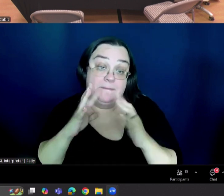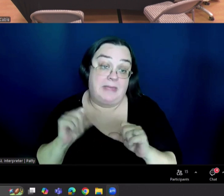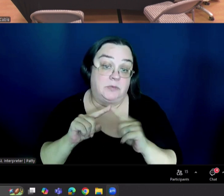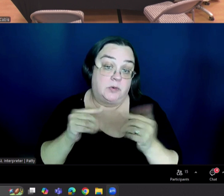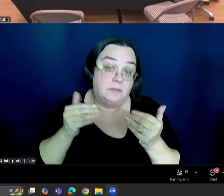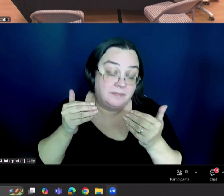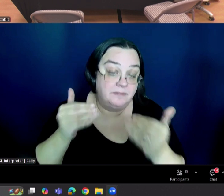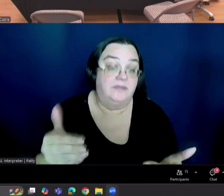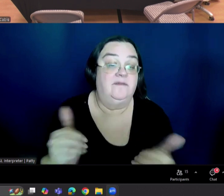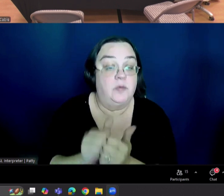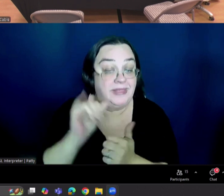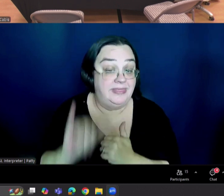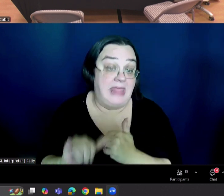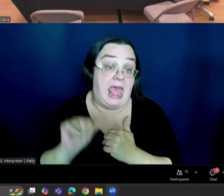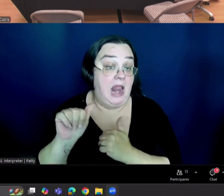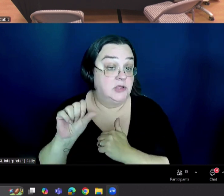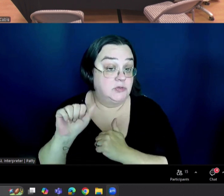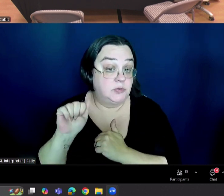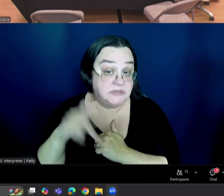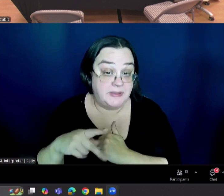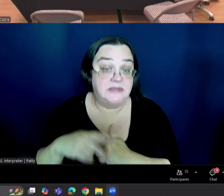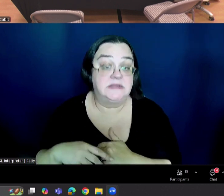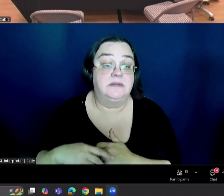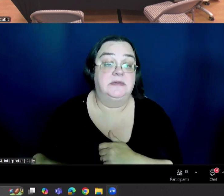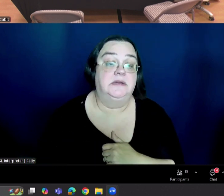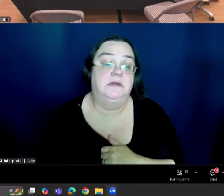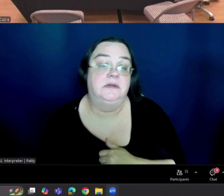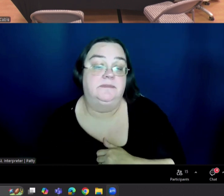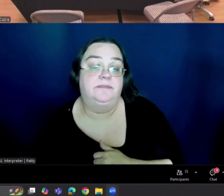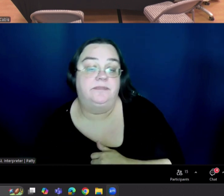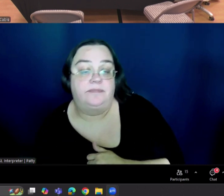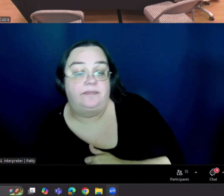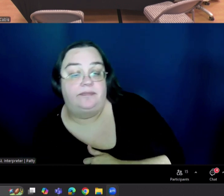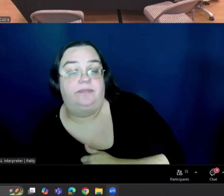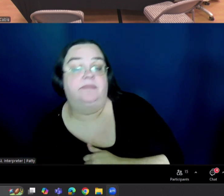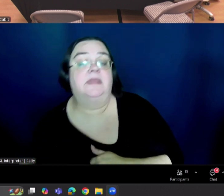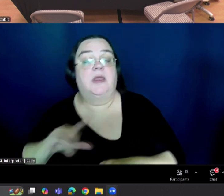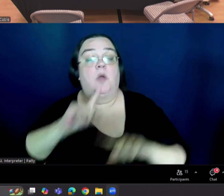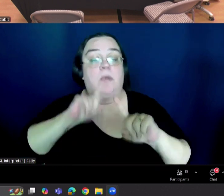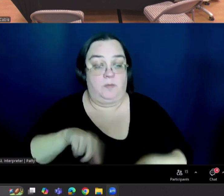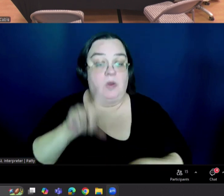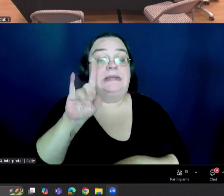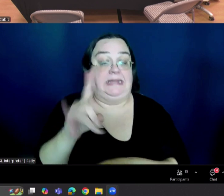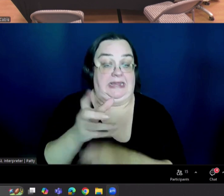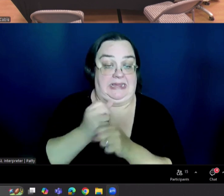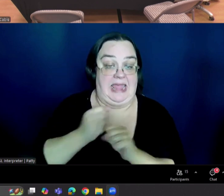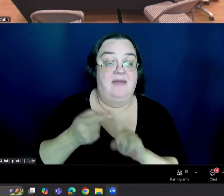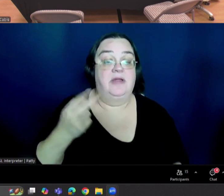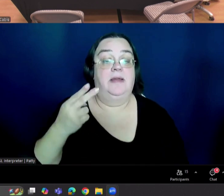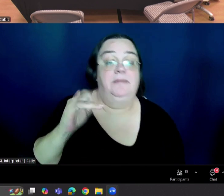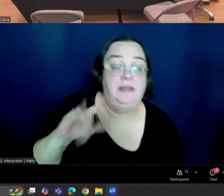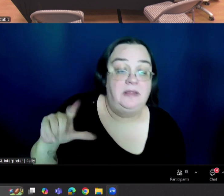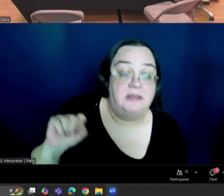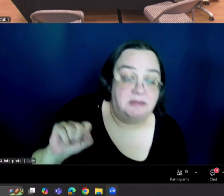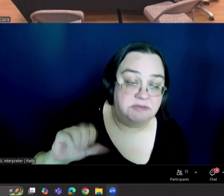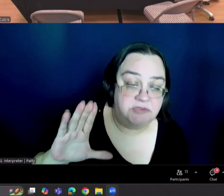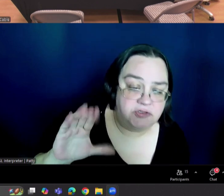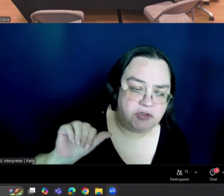as soon as possible. The boring report did come in from Hillis Carnes. WSSC forwarded it